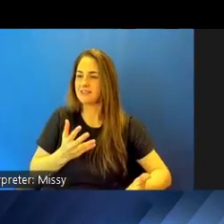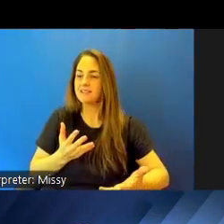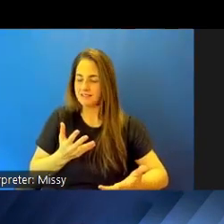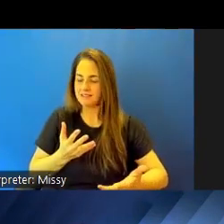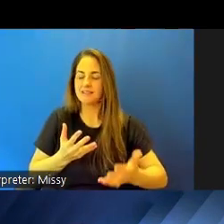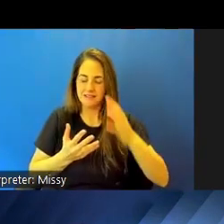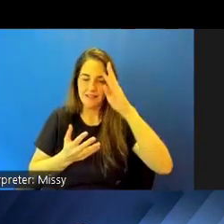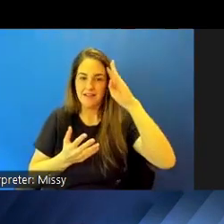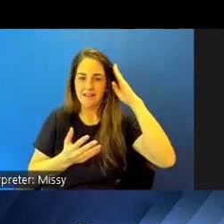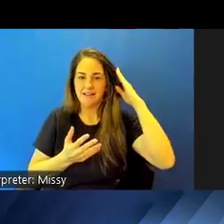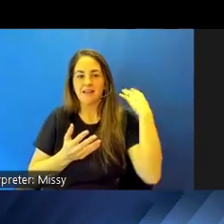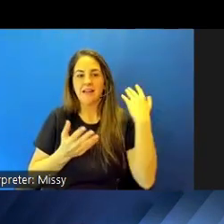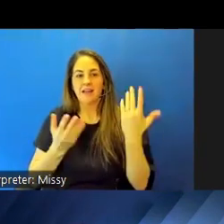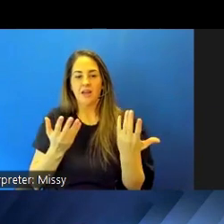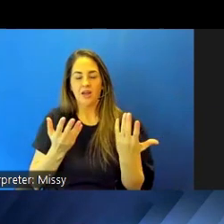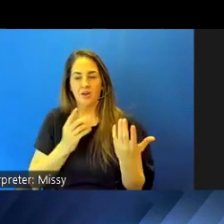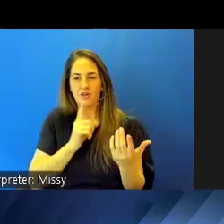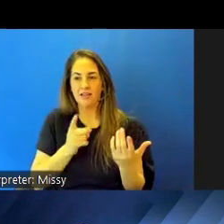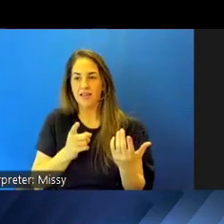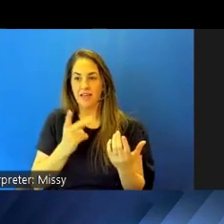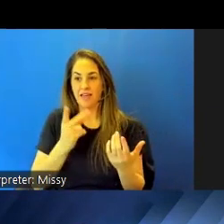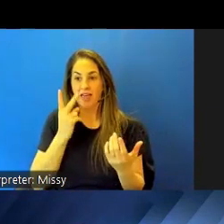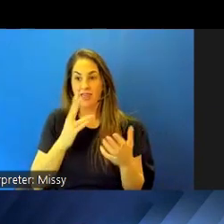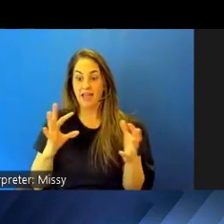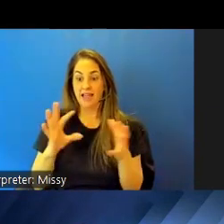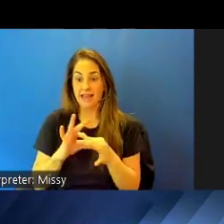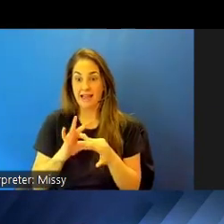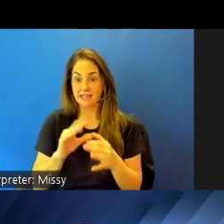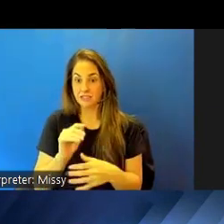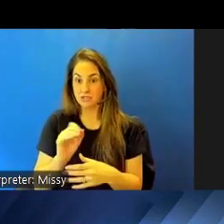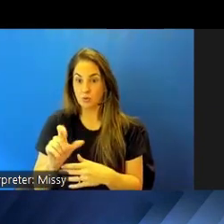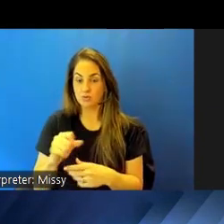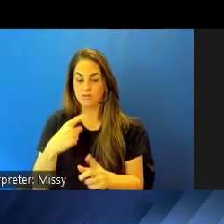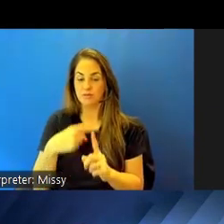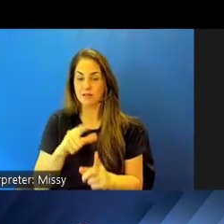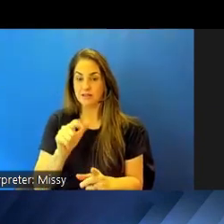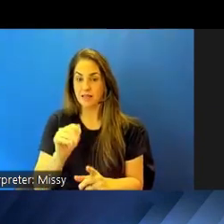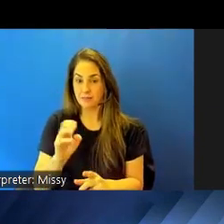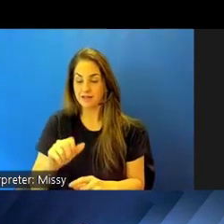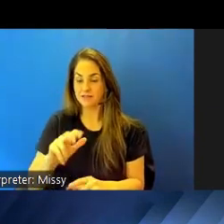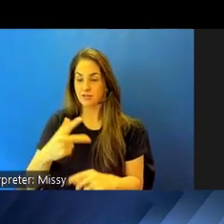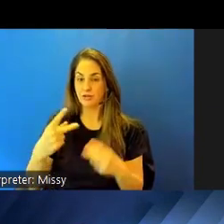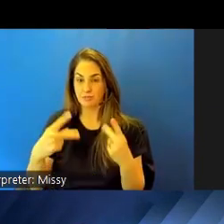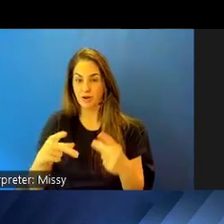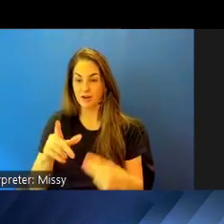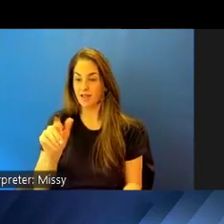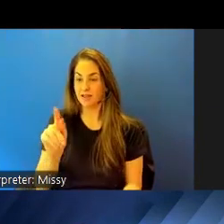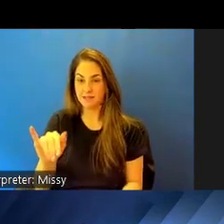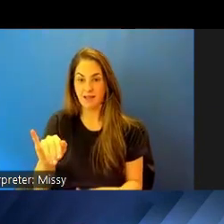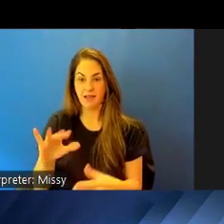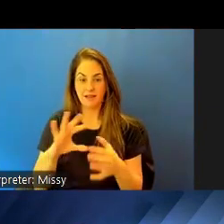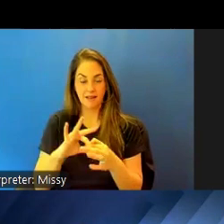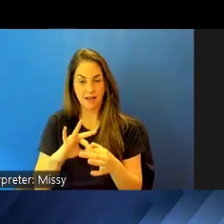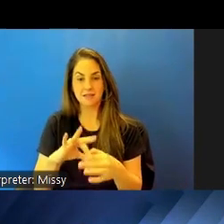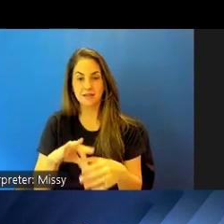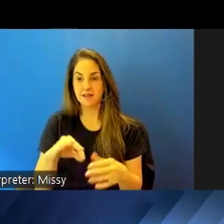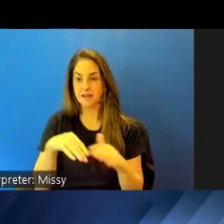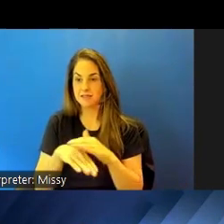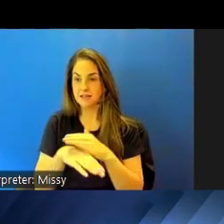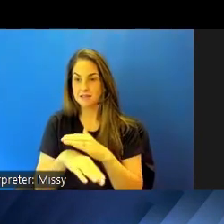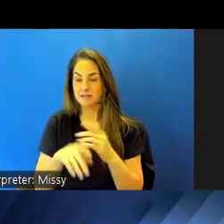looking at a lot of those kind of connected tools in addition to the LMS, those third-party tools, those LTI connected,